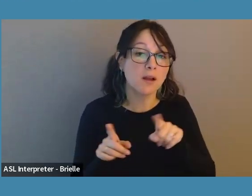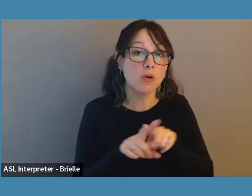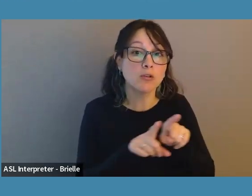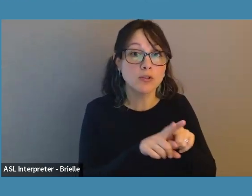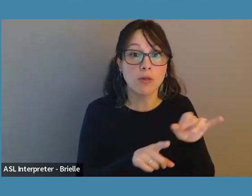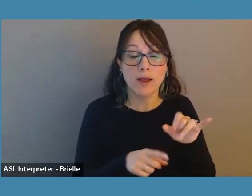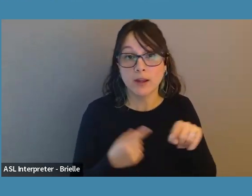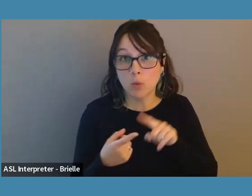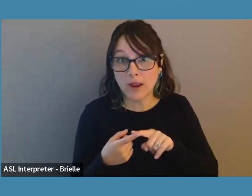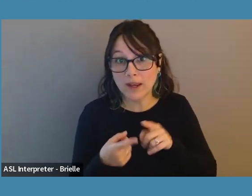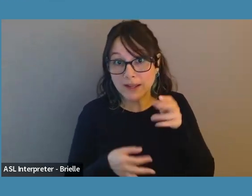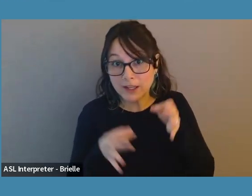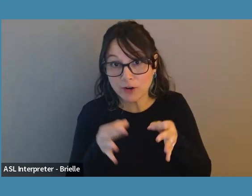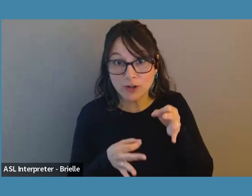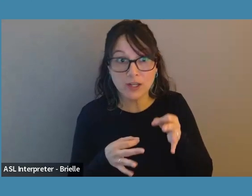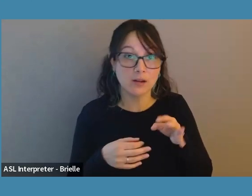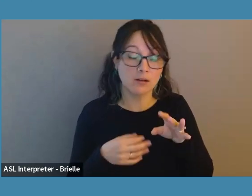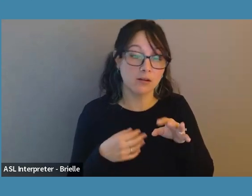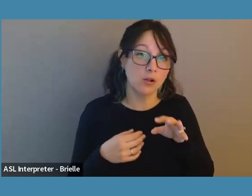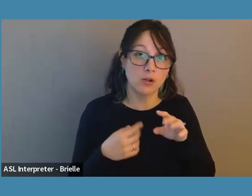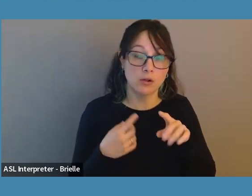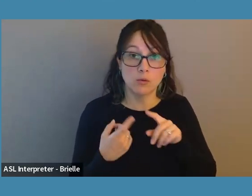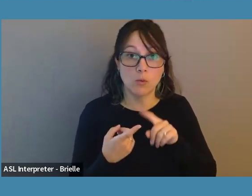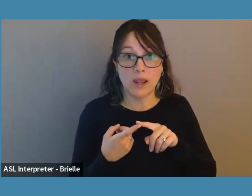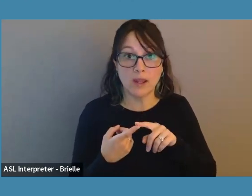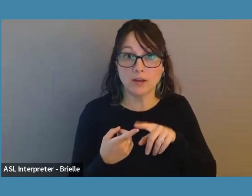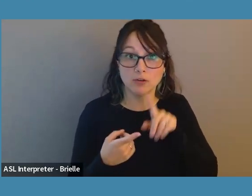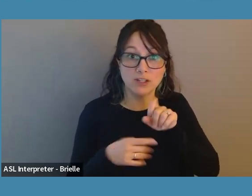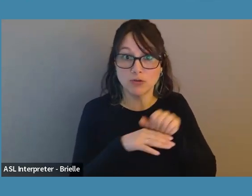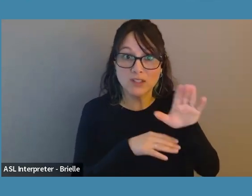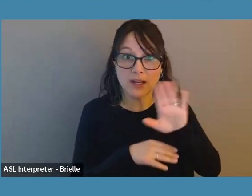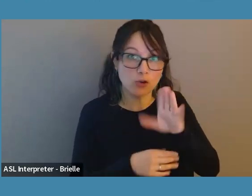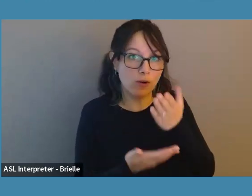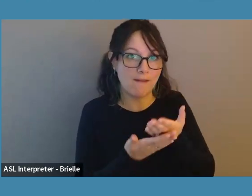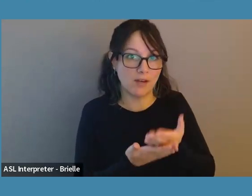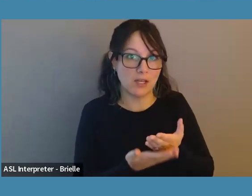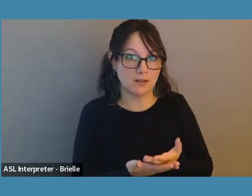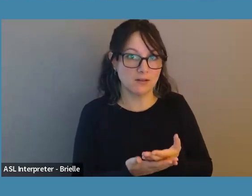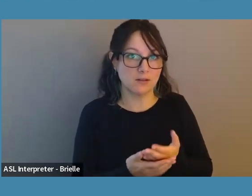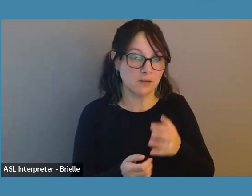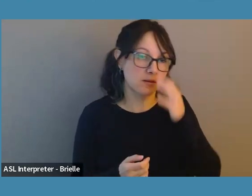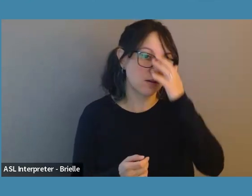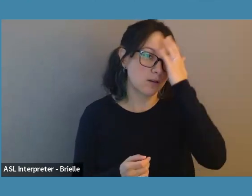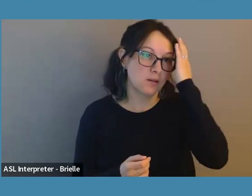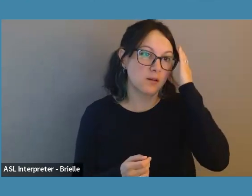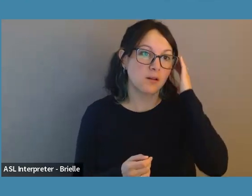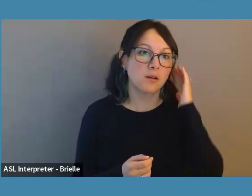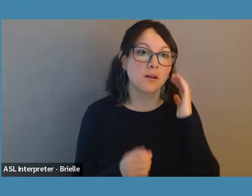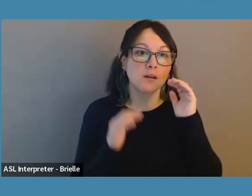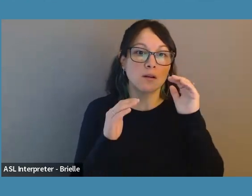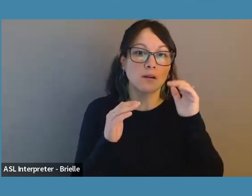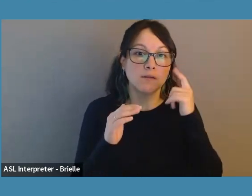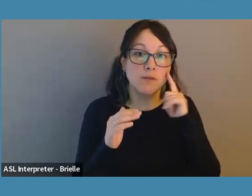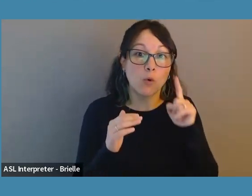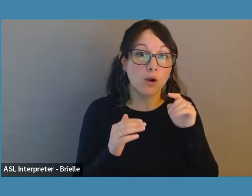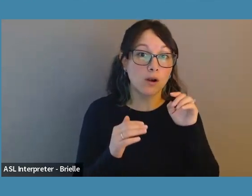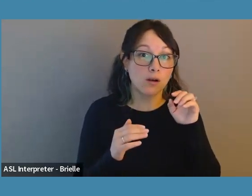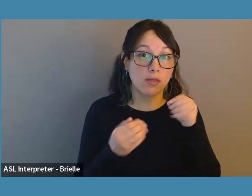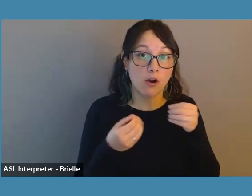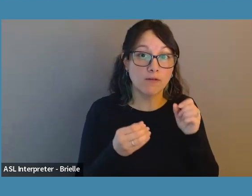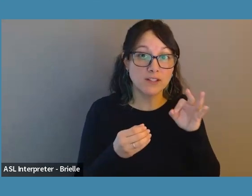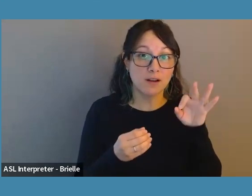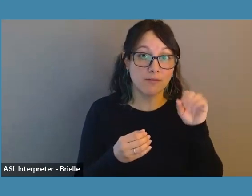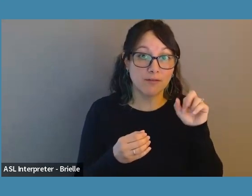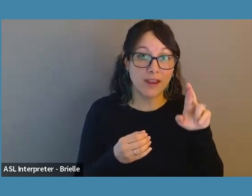things like when are your hearings, and when do you need to send your evidence in. For the Office of Fair